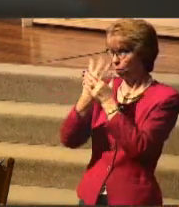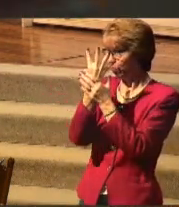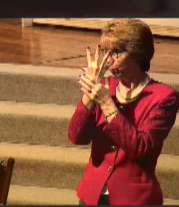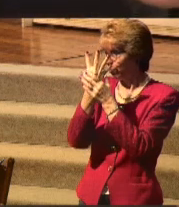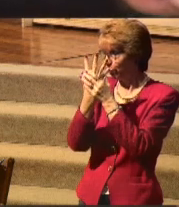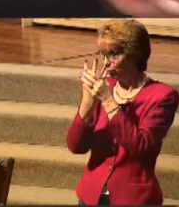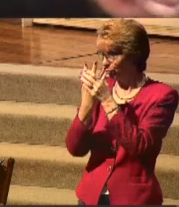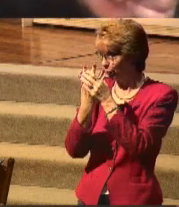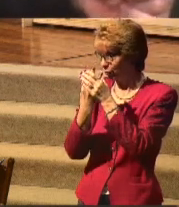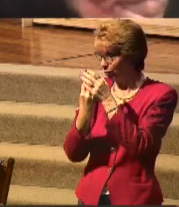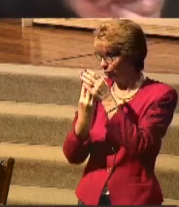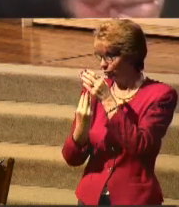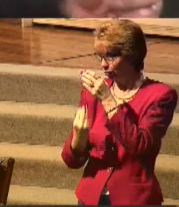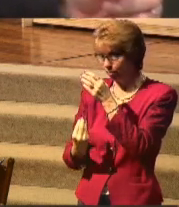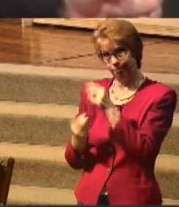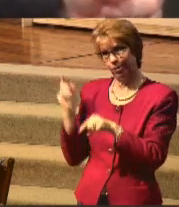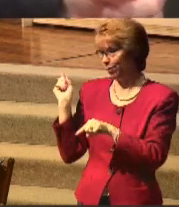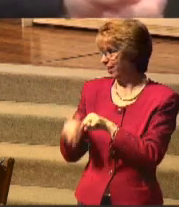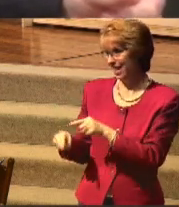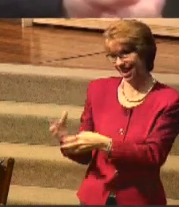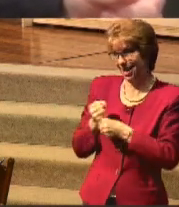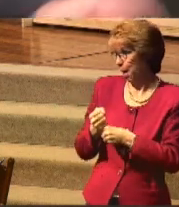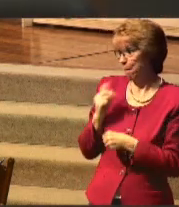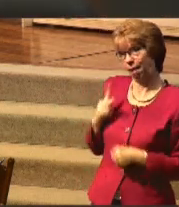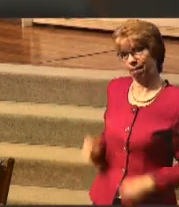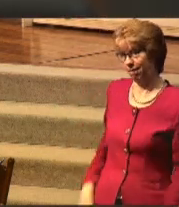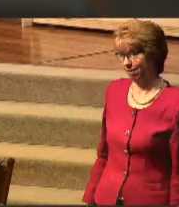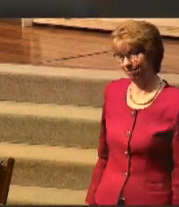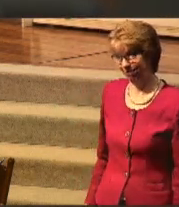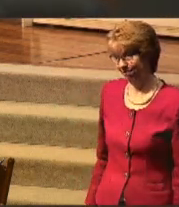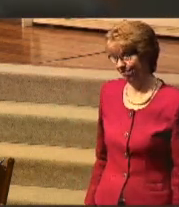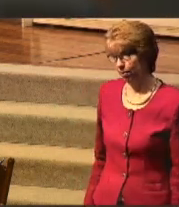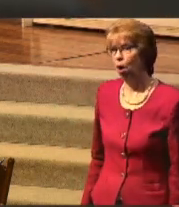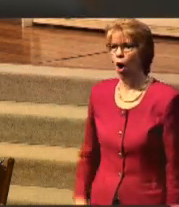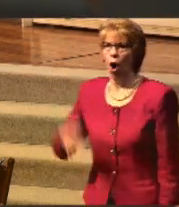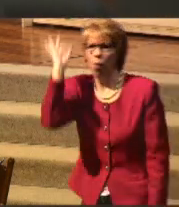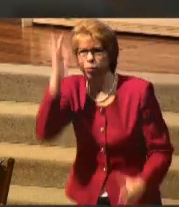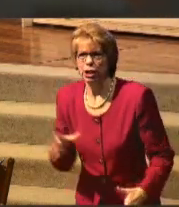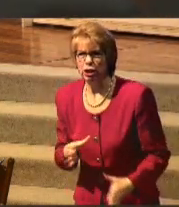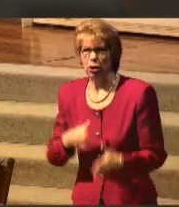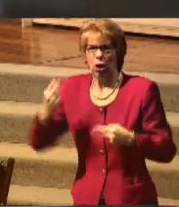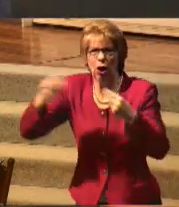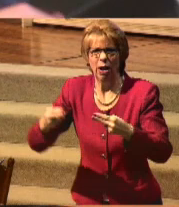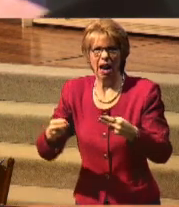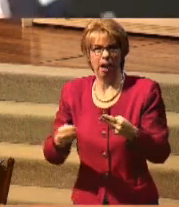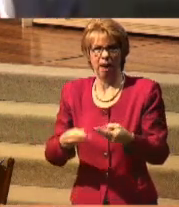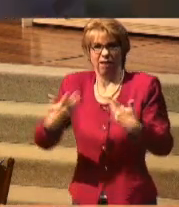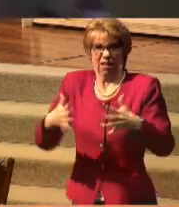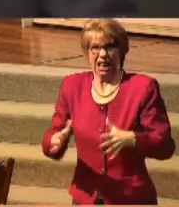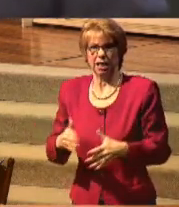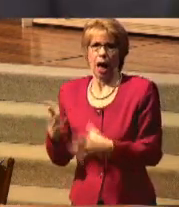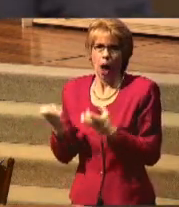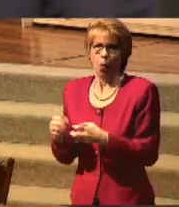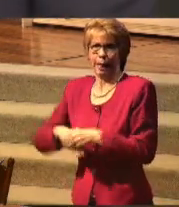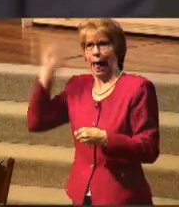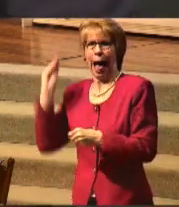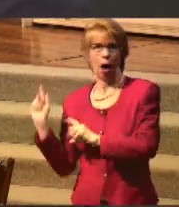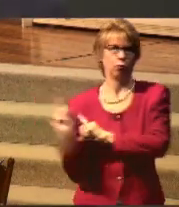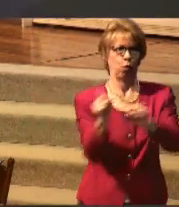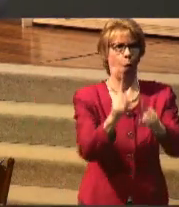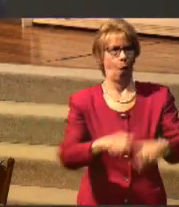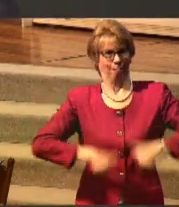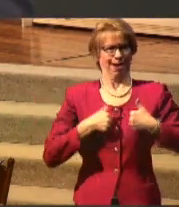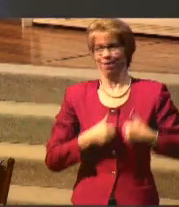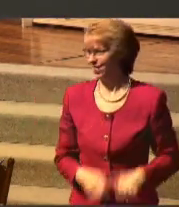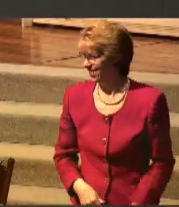are gone. You're not going to get them back. Well, preacher, hurry up and finish so I can go out and live. Amen. I'll work